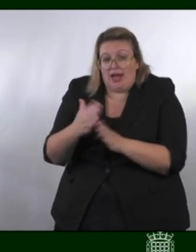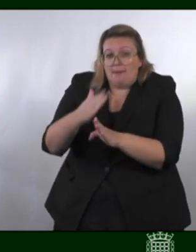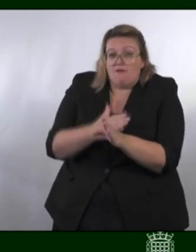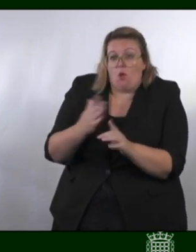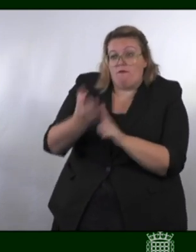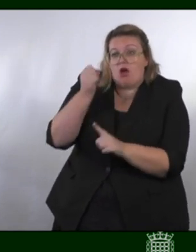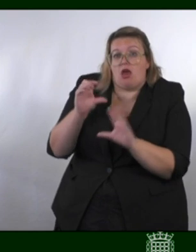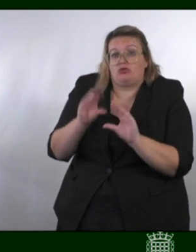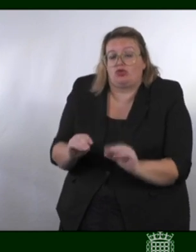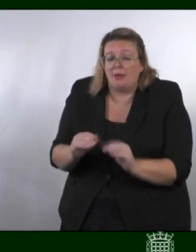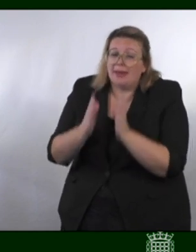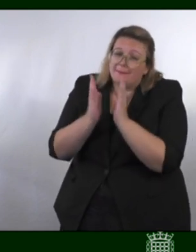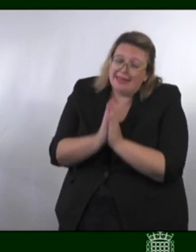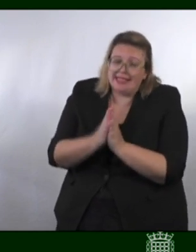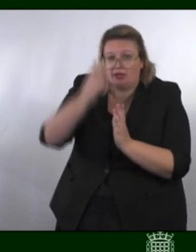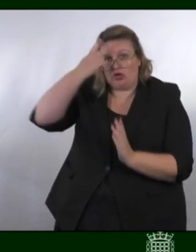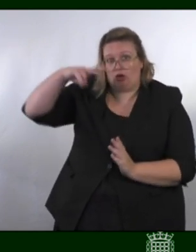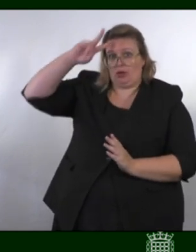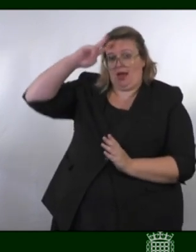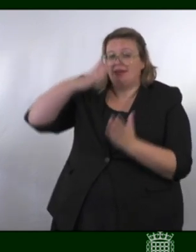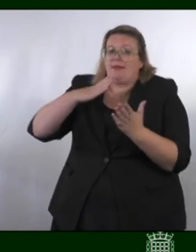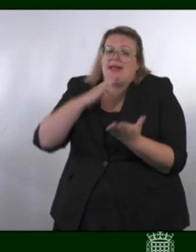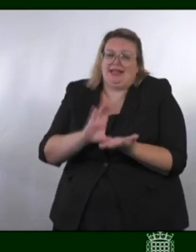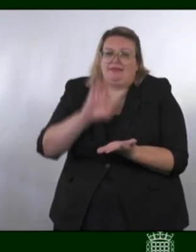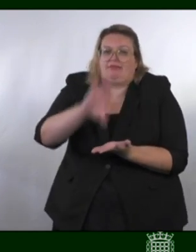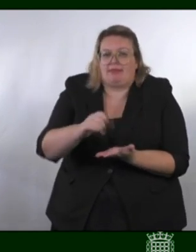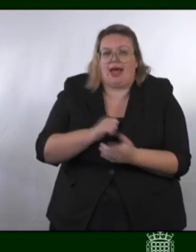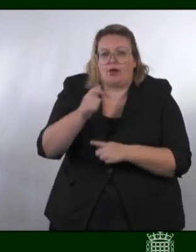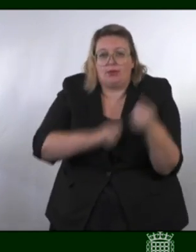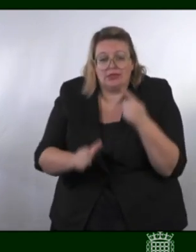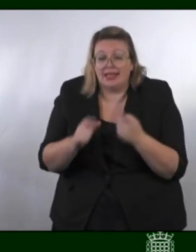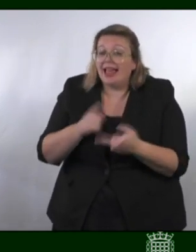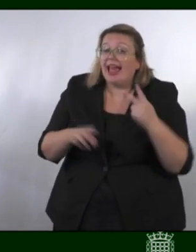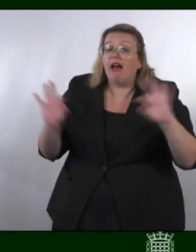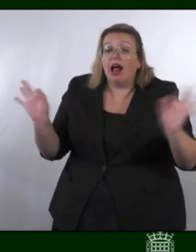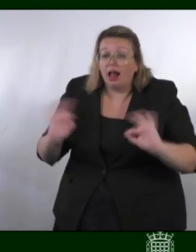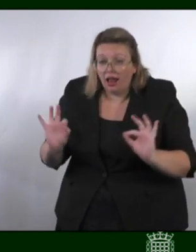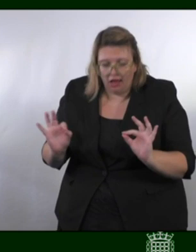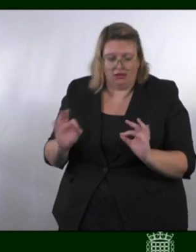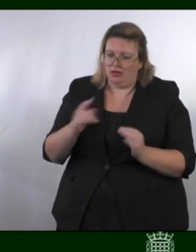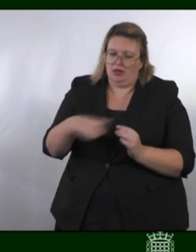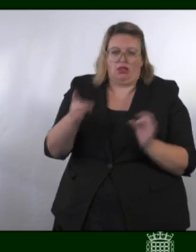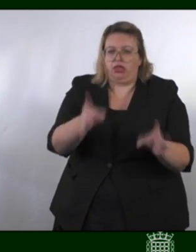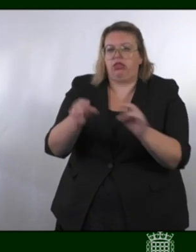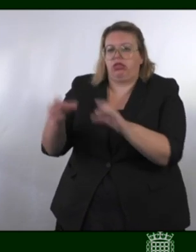to the furlough scheme and invest in our communities, or will he leave millions of people on the scrap heap?